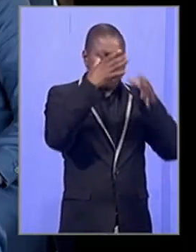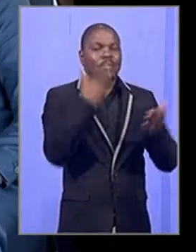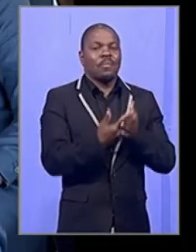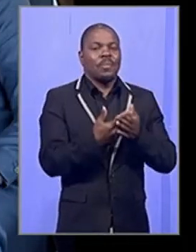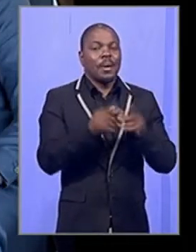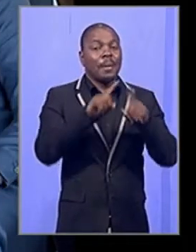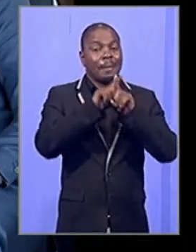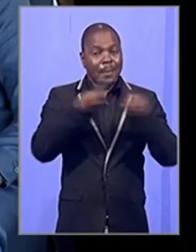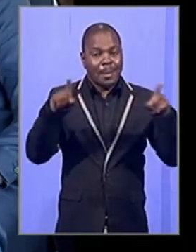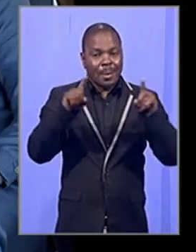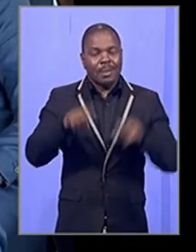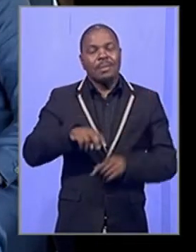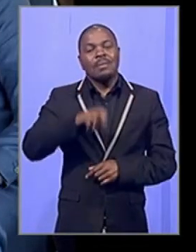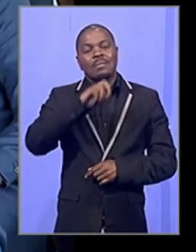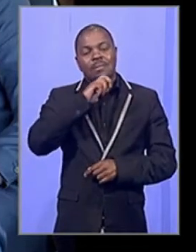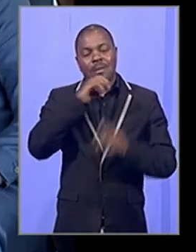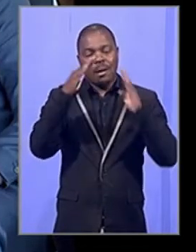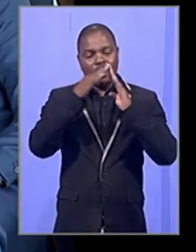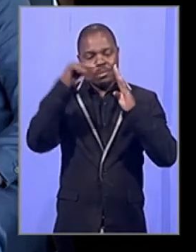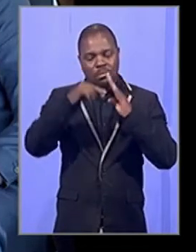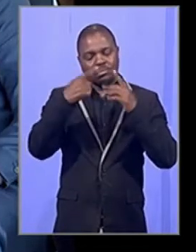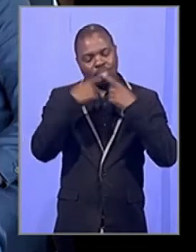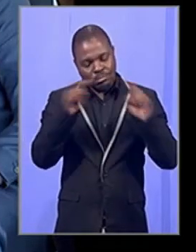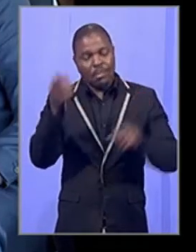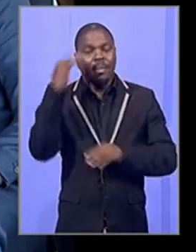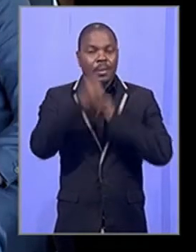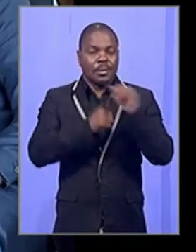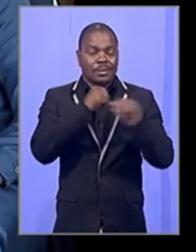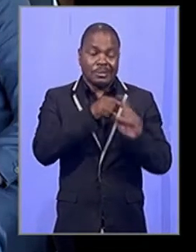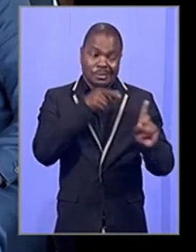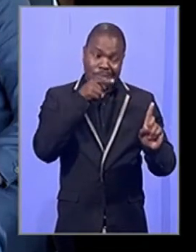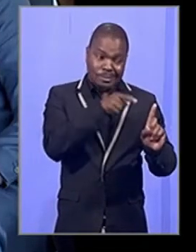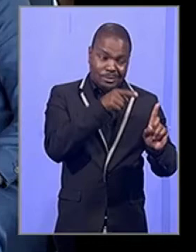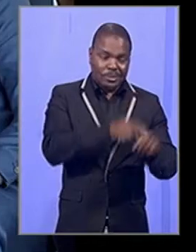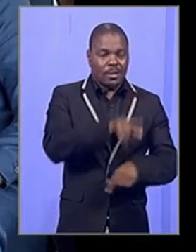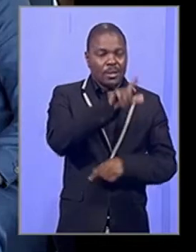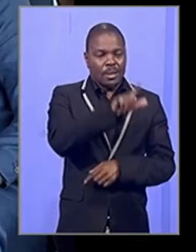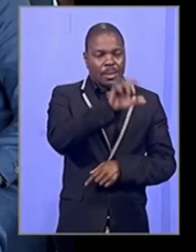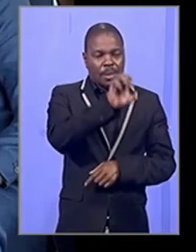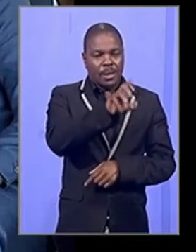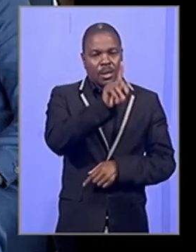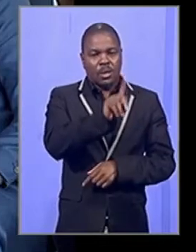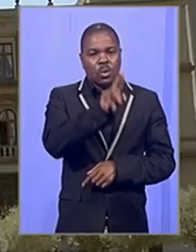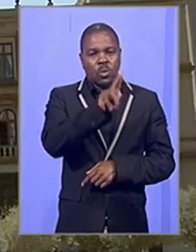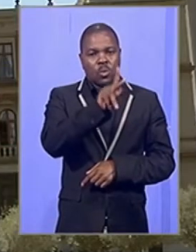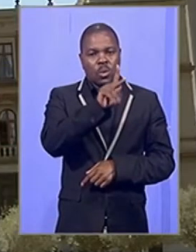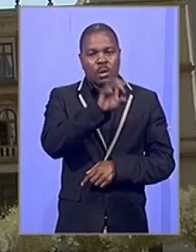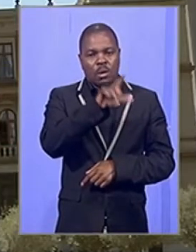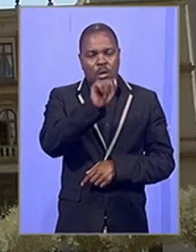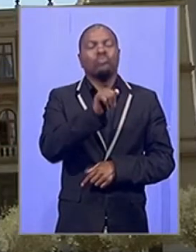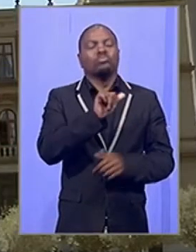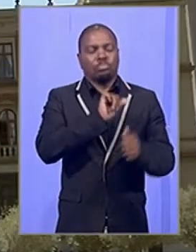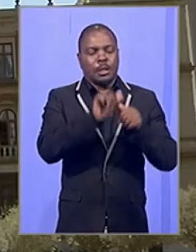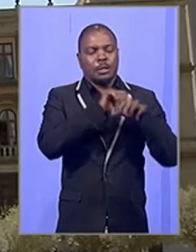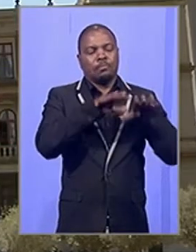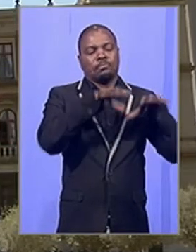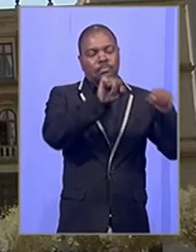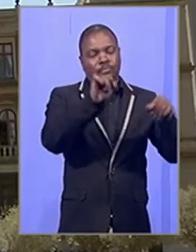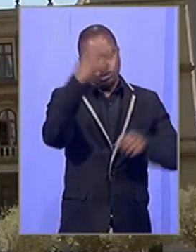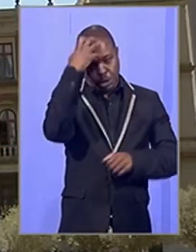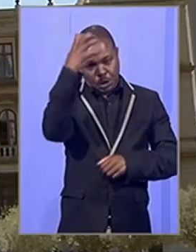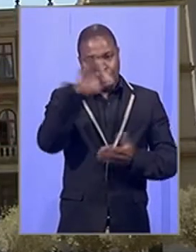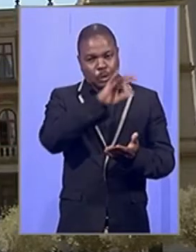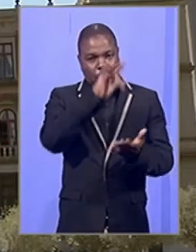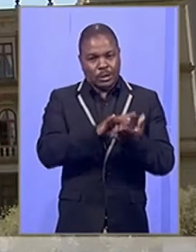Eupša ba mošate ba tsebagaditše ngwagola gore lekukela o tla tsoka masetulo seo sa bogoši. Sephetho seo se bakile